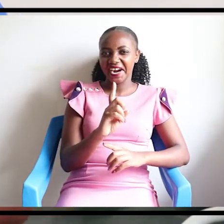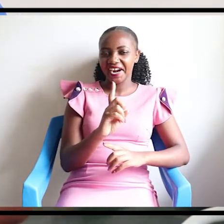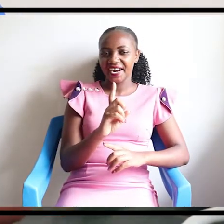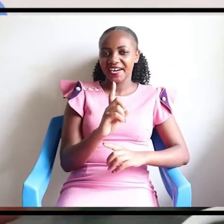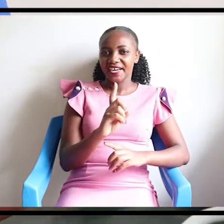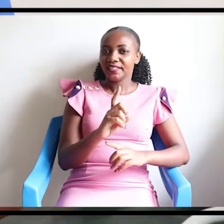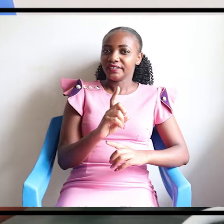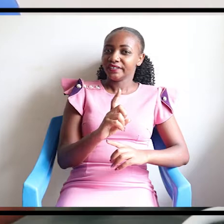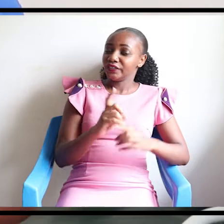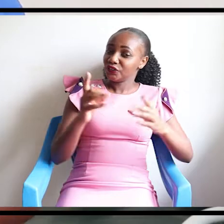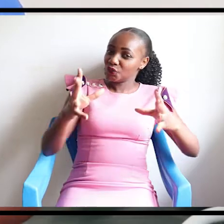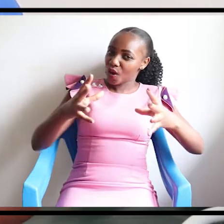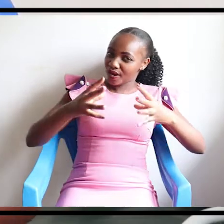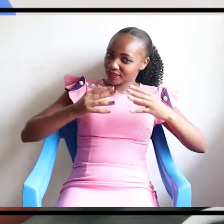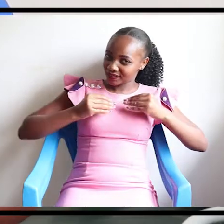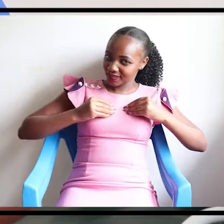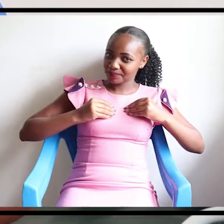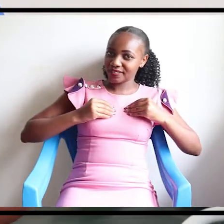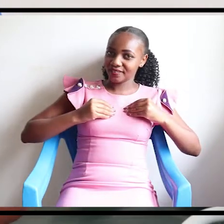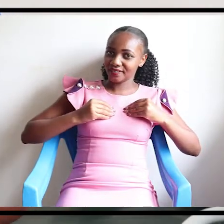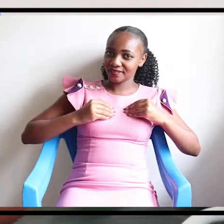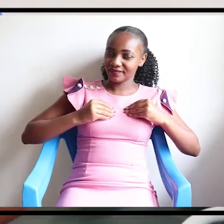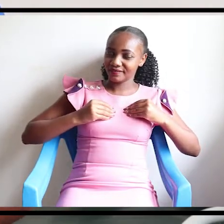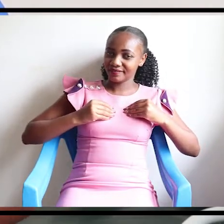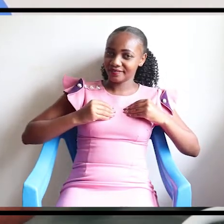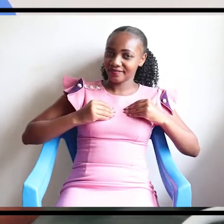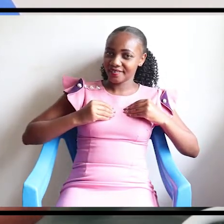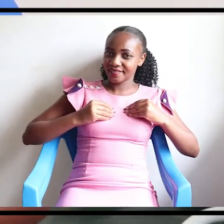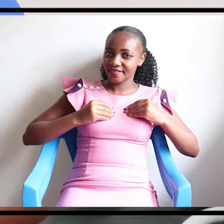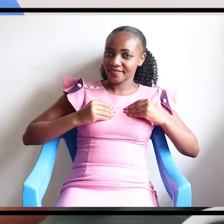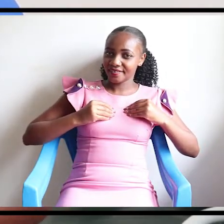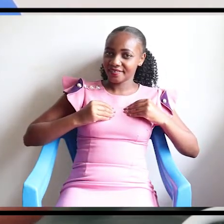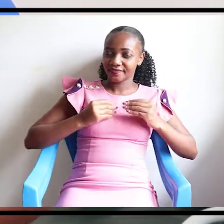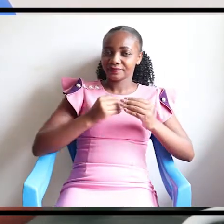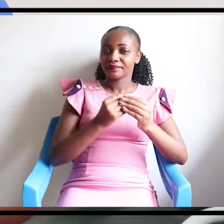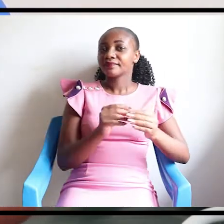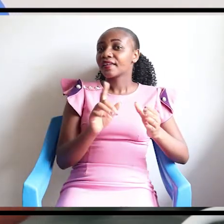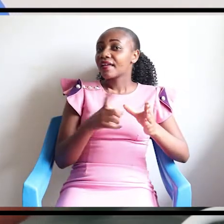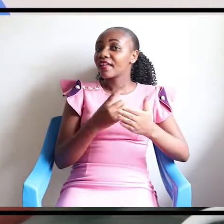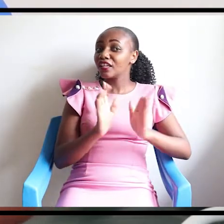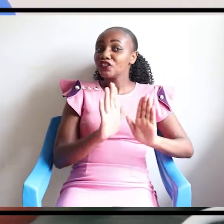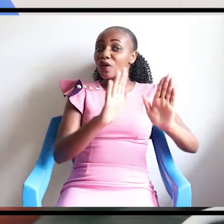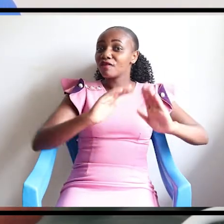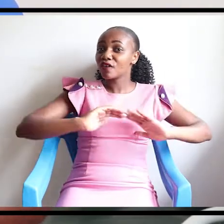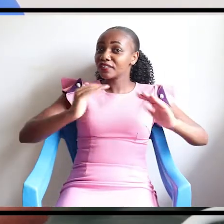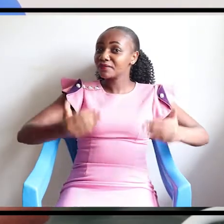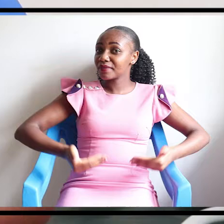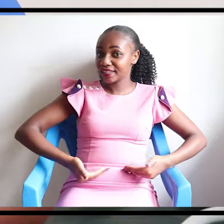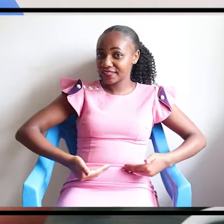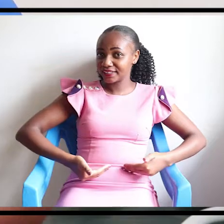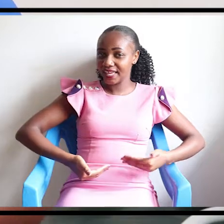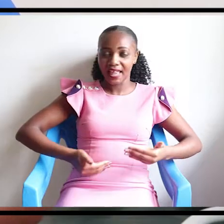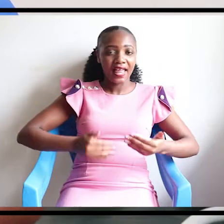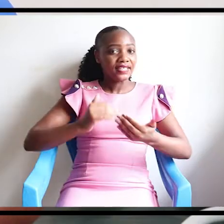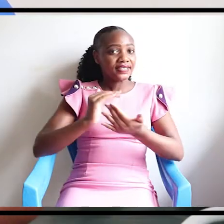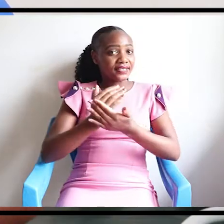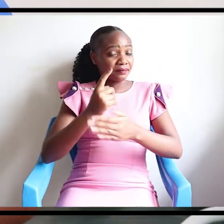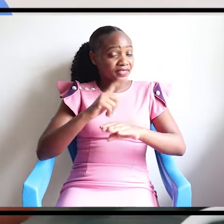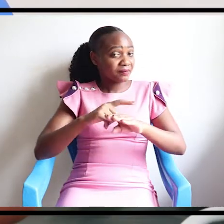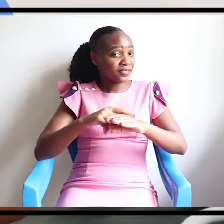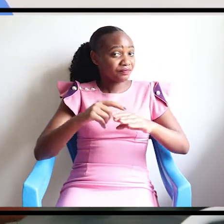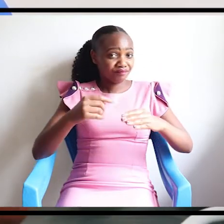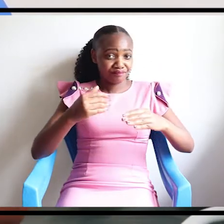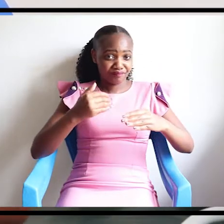You get it, you'd rather have it than have a pregnancy that you've not intended, because you can have it and 6 months down the